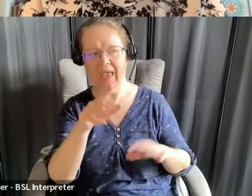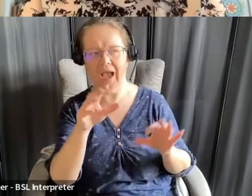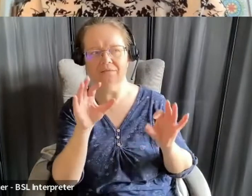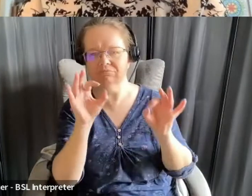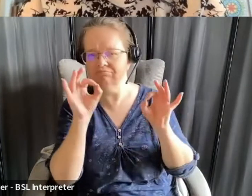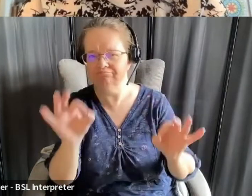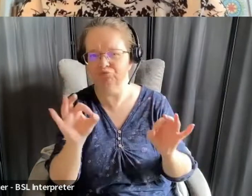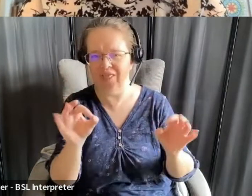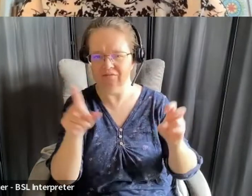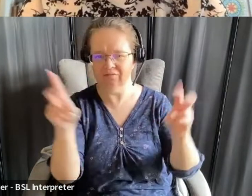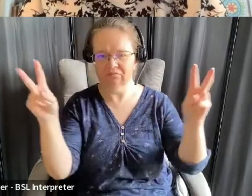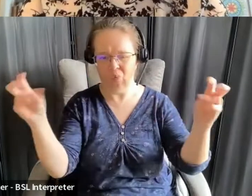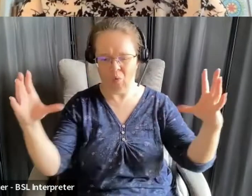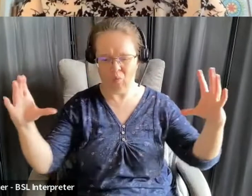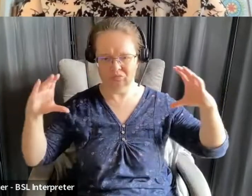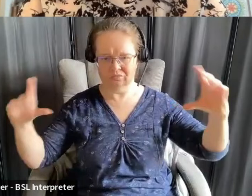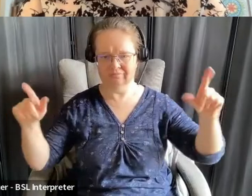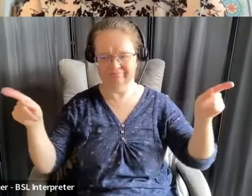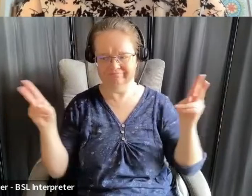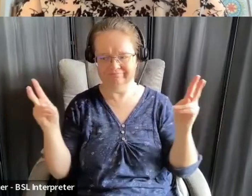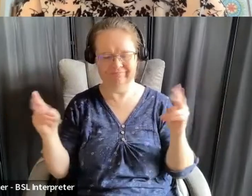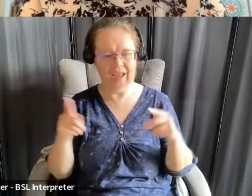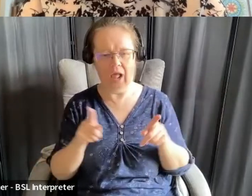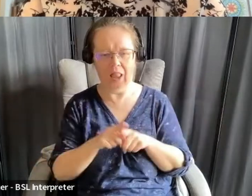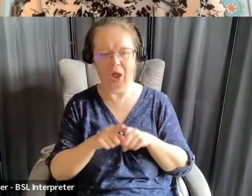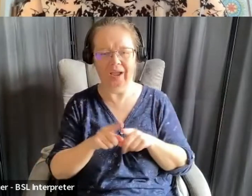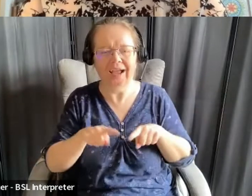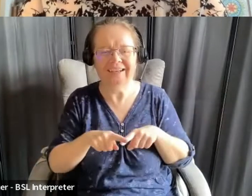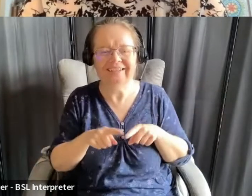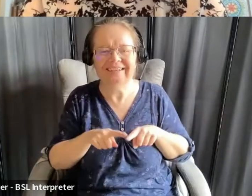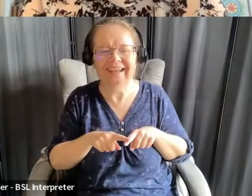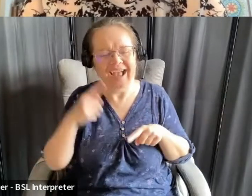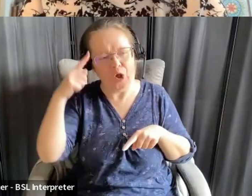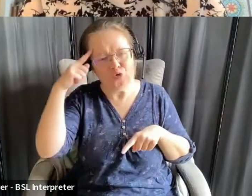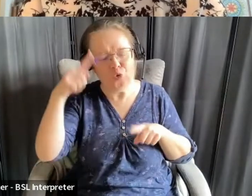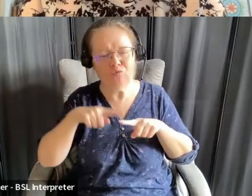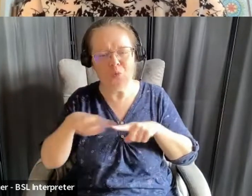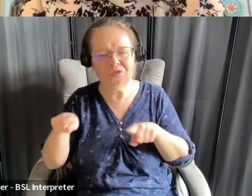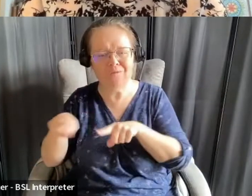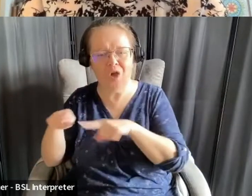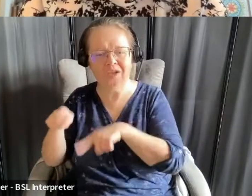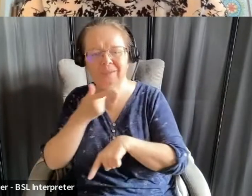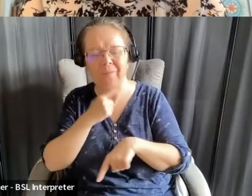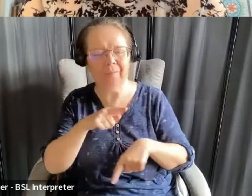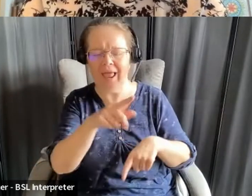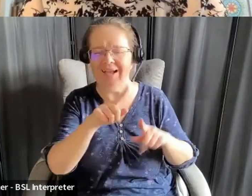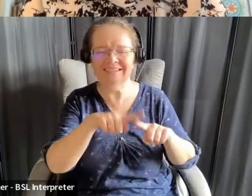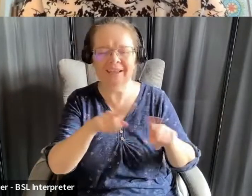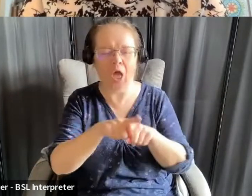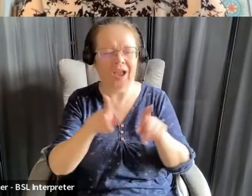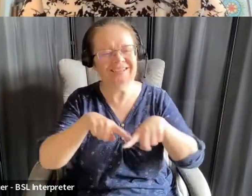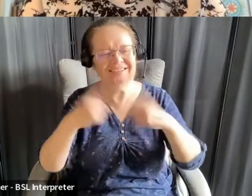just the kind of different operating system that neurodiverse people employ.